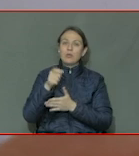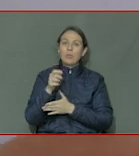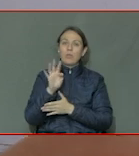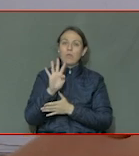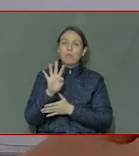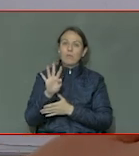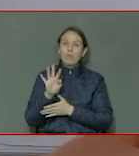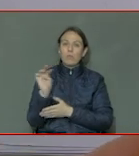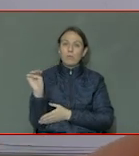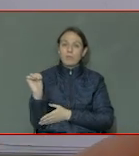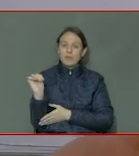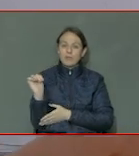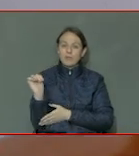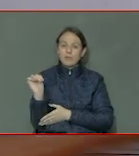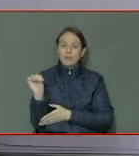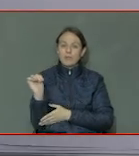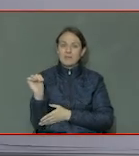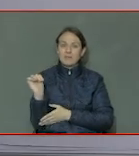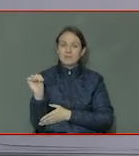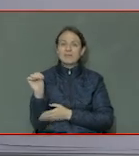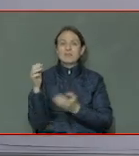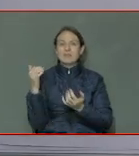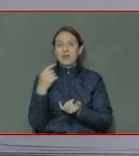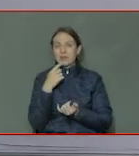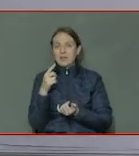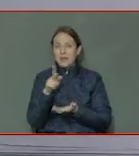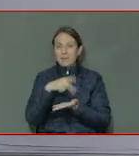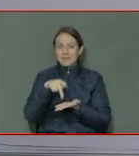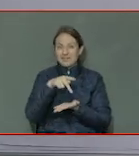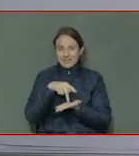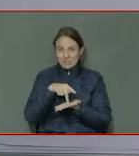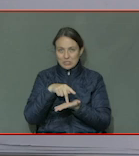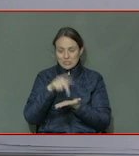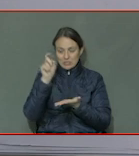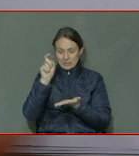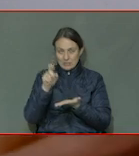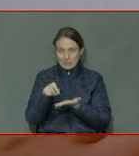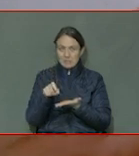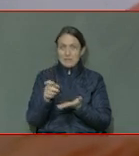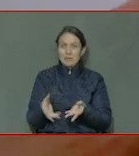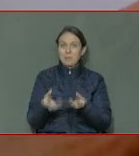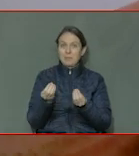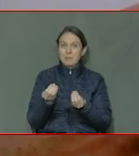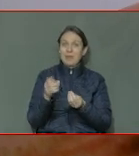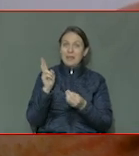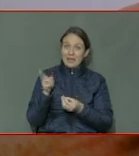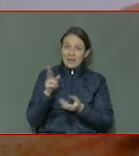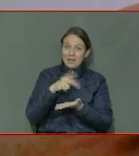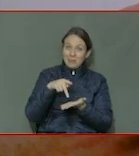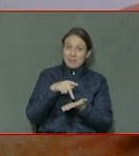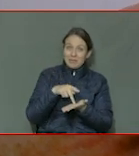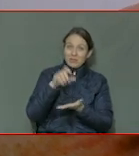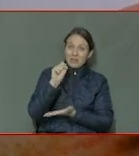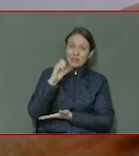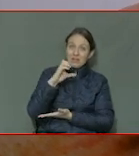18,44 meters and determine position. Position again a scalar value. So I'm going